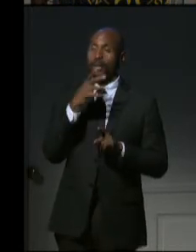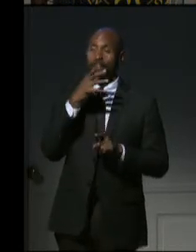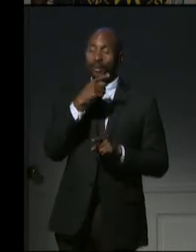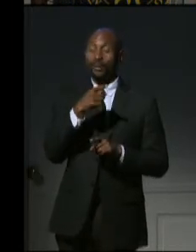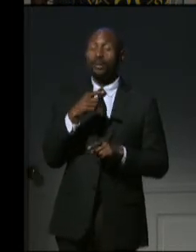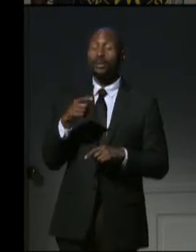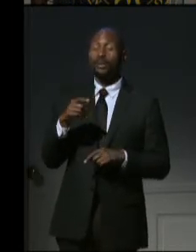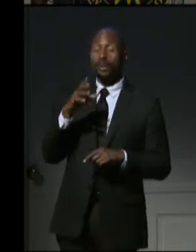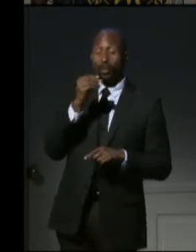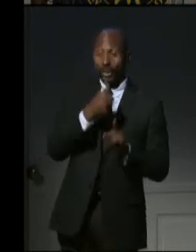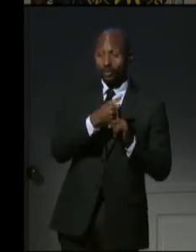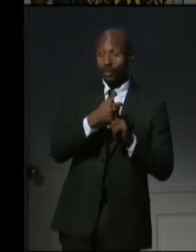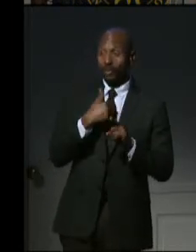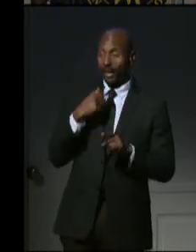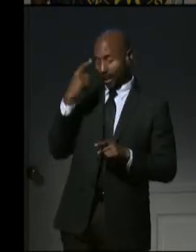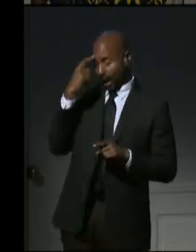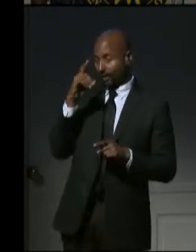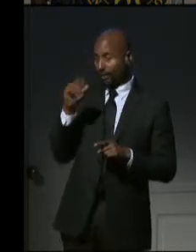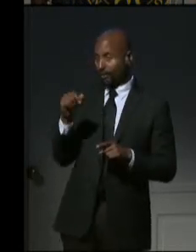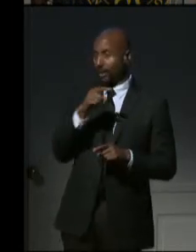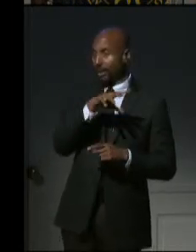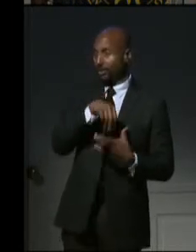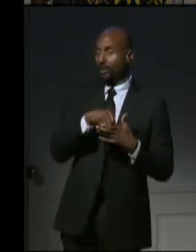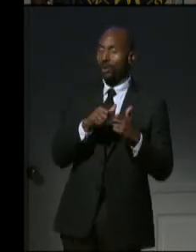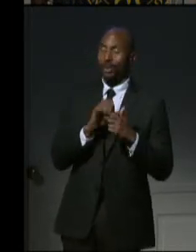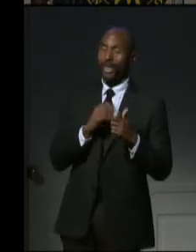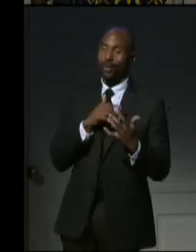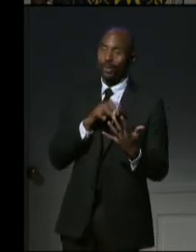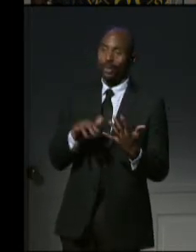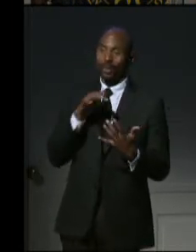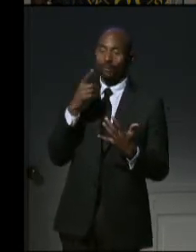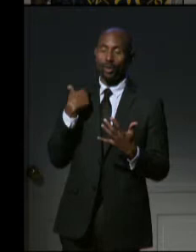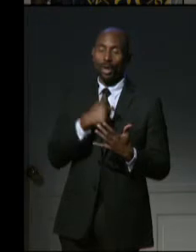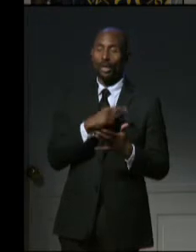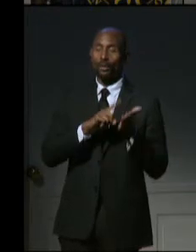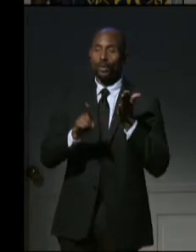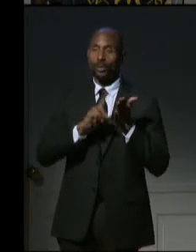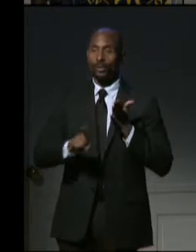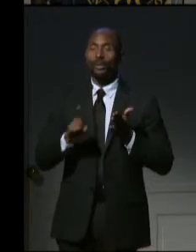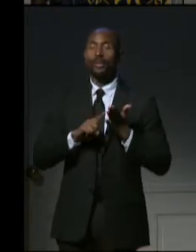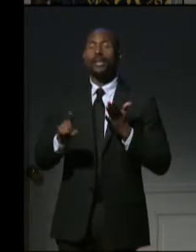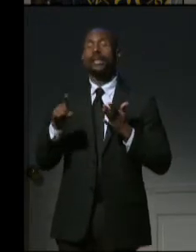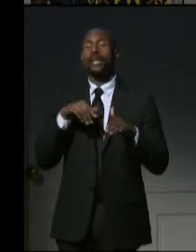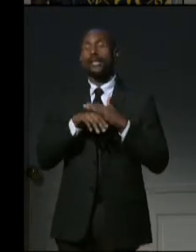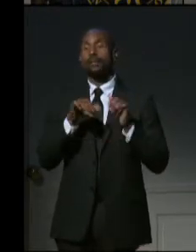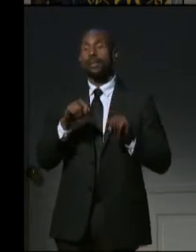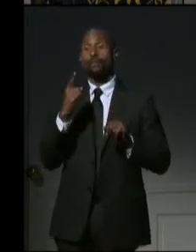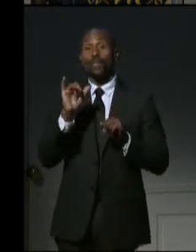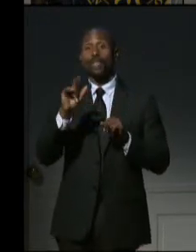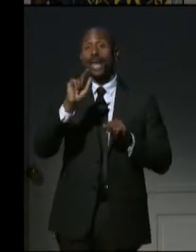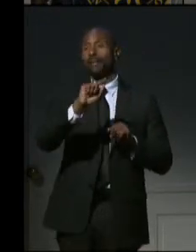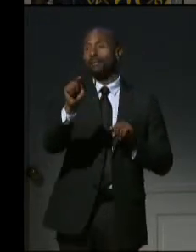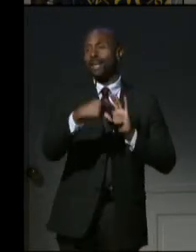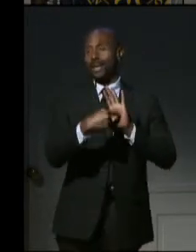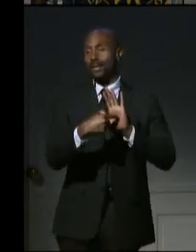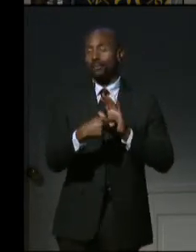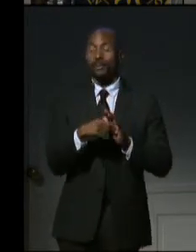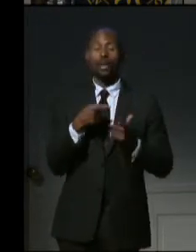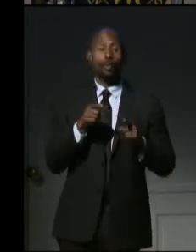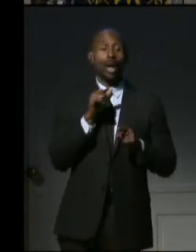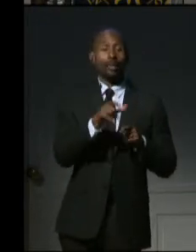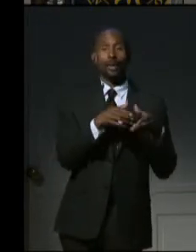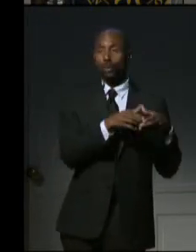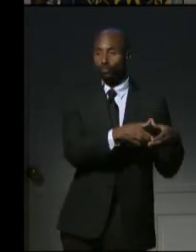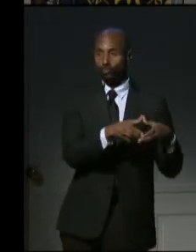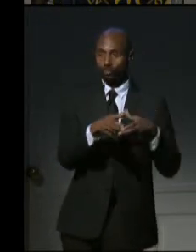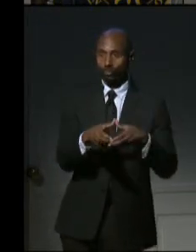cognitive disabilities, and so they were a part of our study and kind of looking at the accessibility of the exhibition. And as they moved through the gallery, they